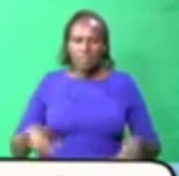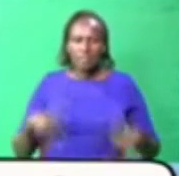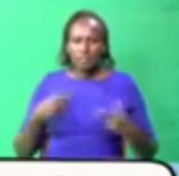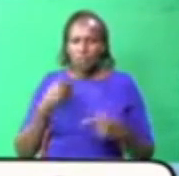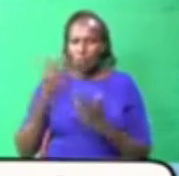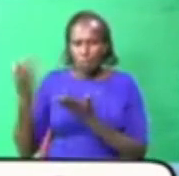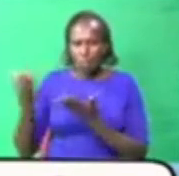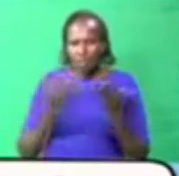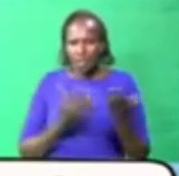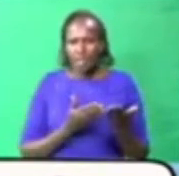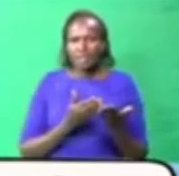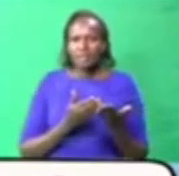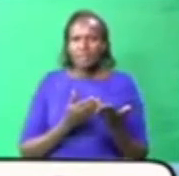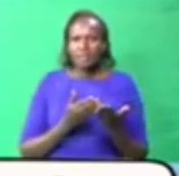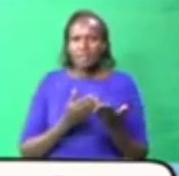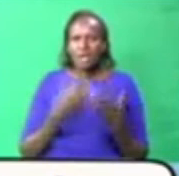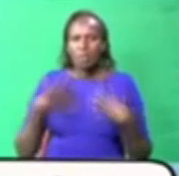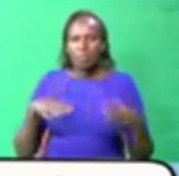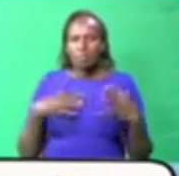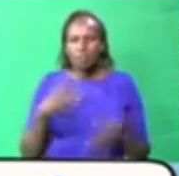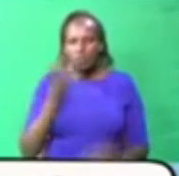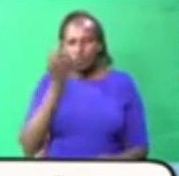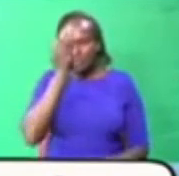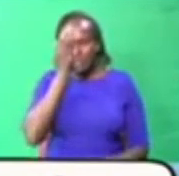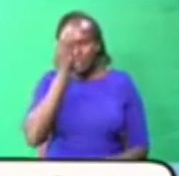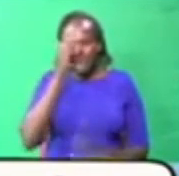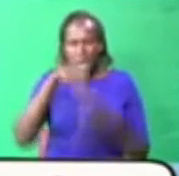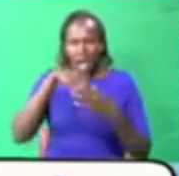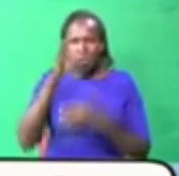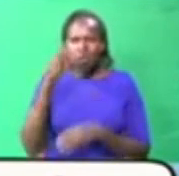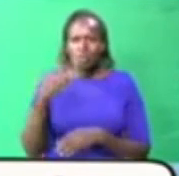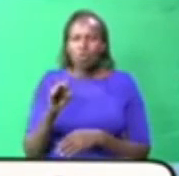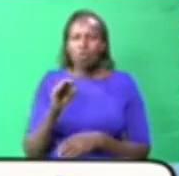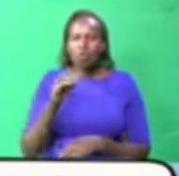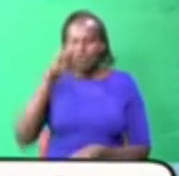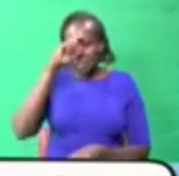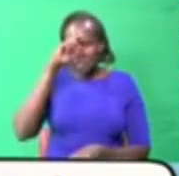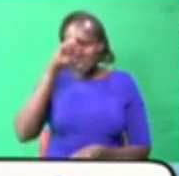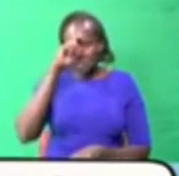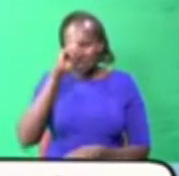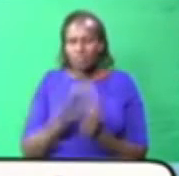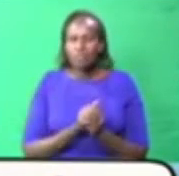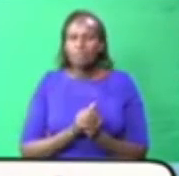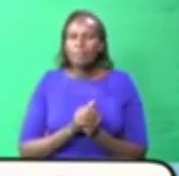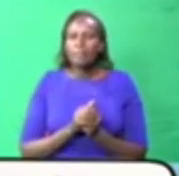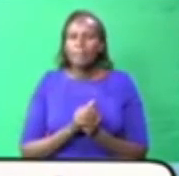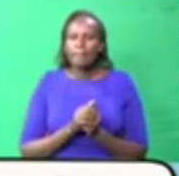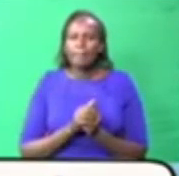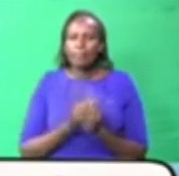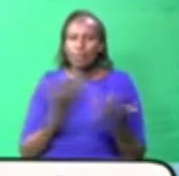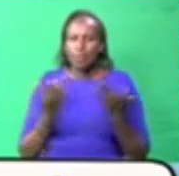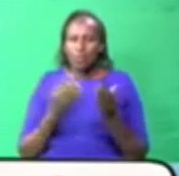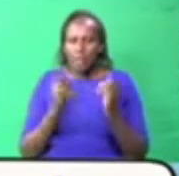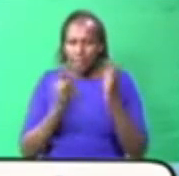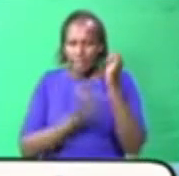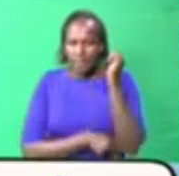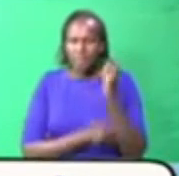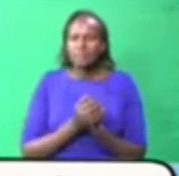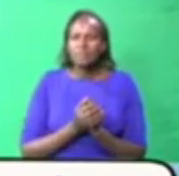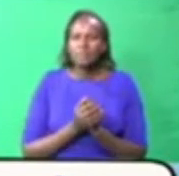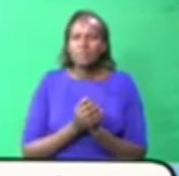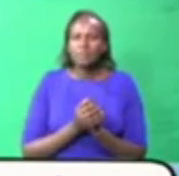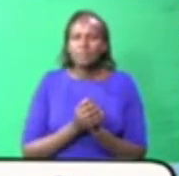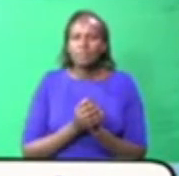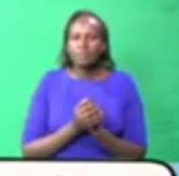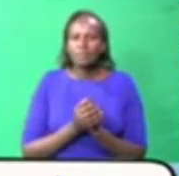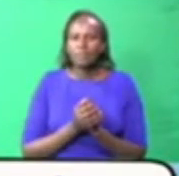Israelites out of the land of the north and out of the countries where he had banished them. For I will